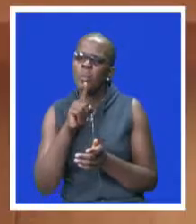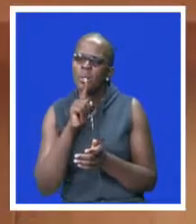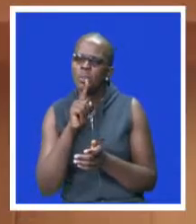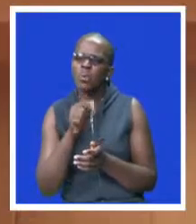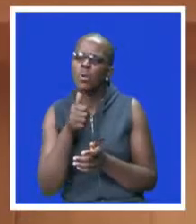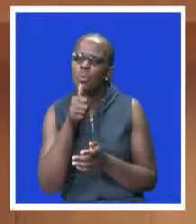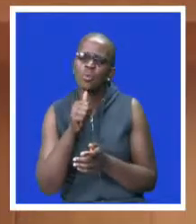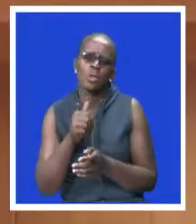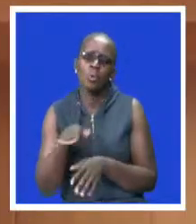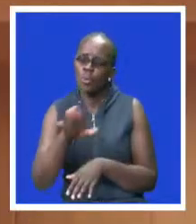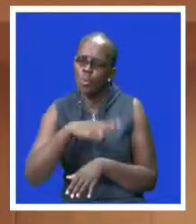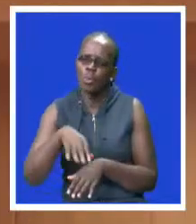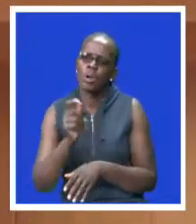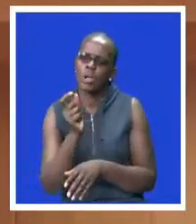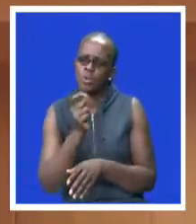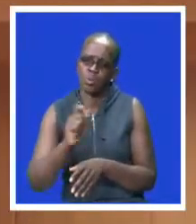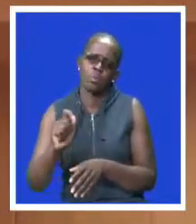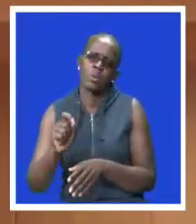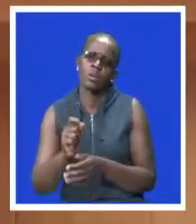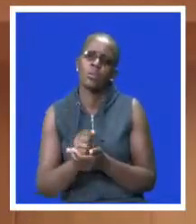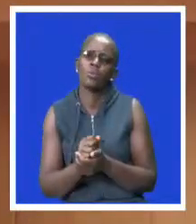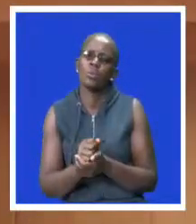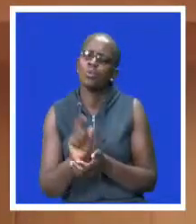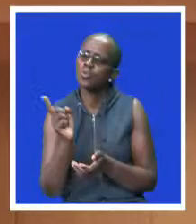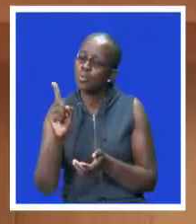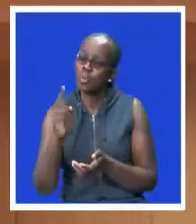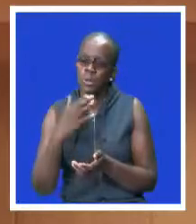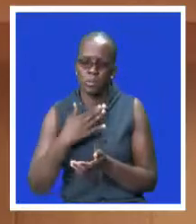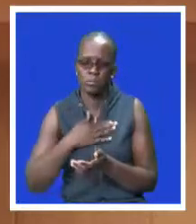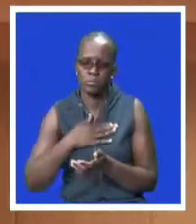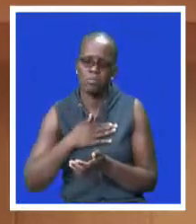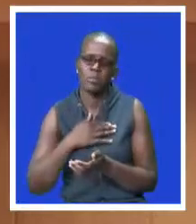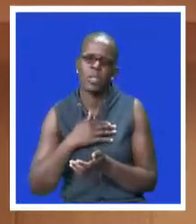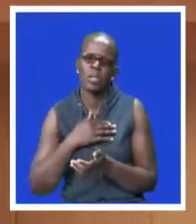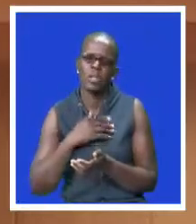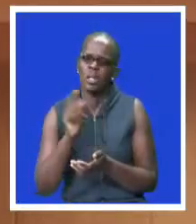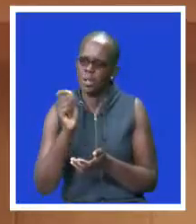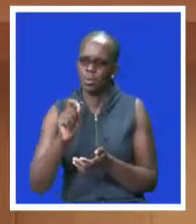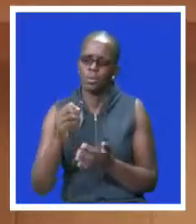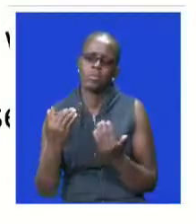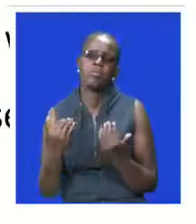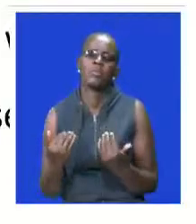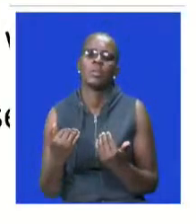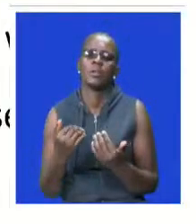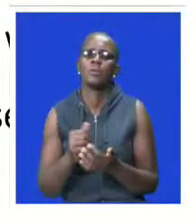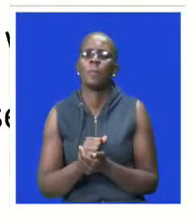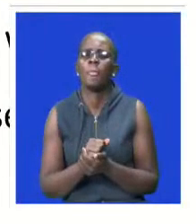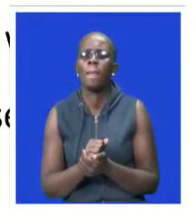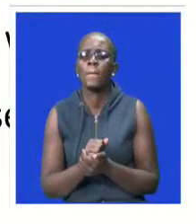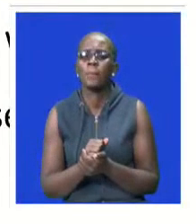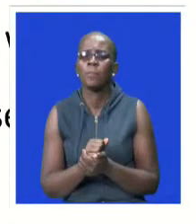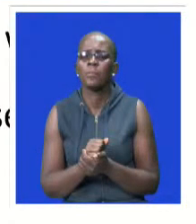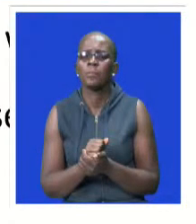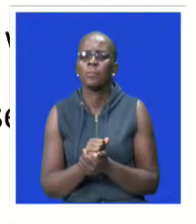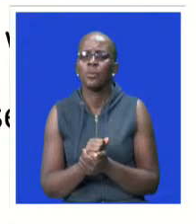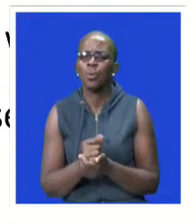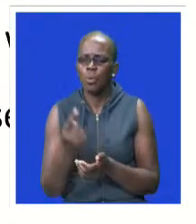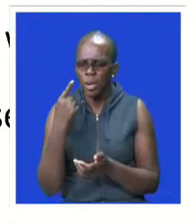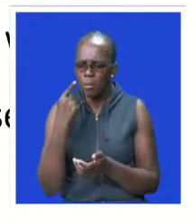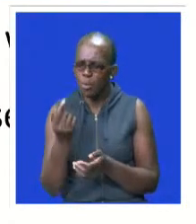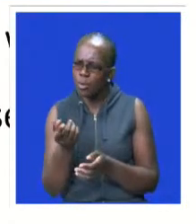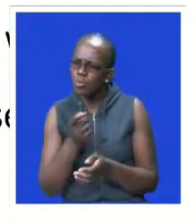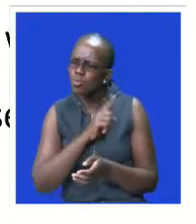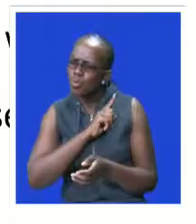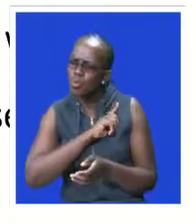purposes. Make sure you always ask yourself, what am I writing for? So what you are writing for, that equates to what we call the